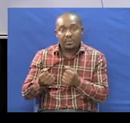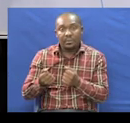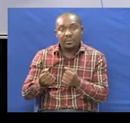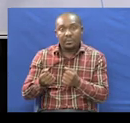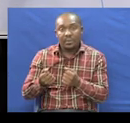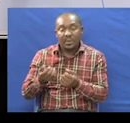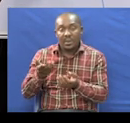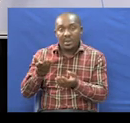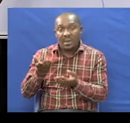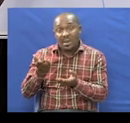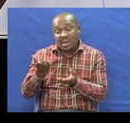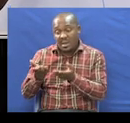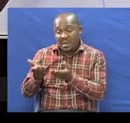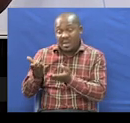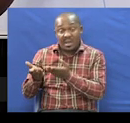either